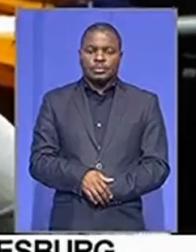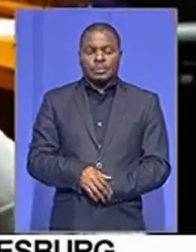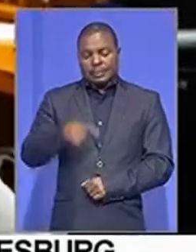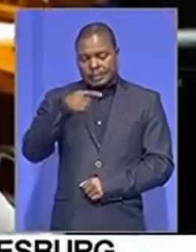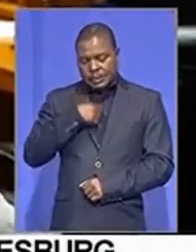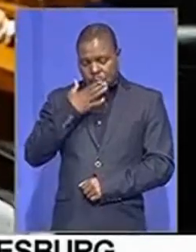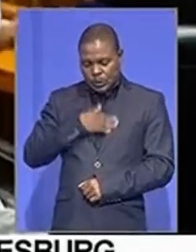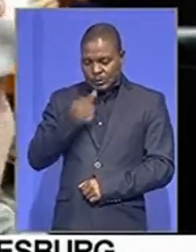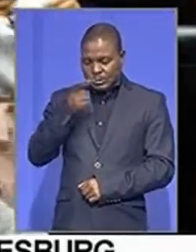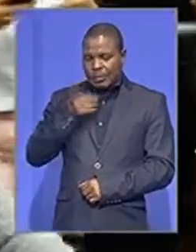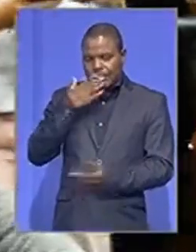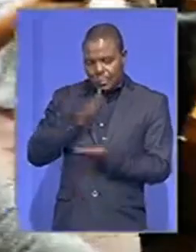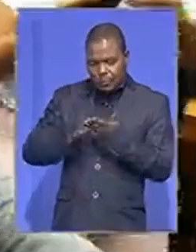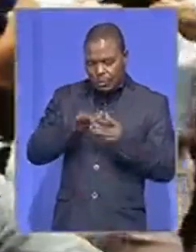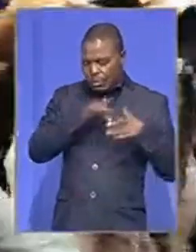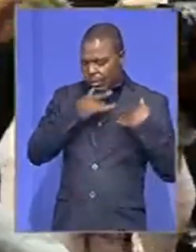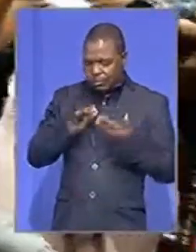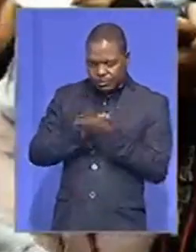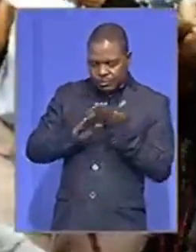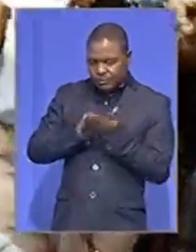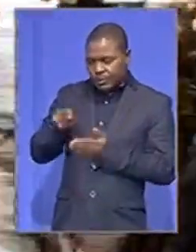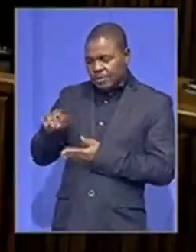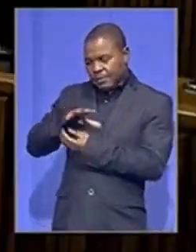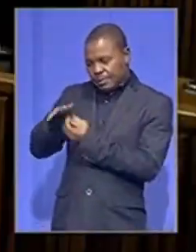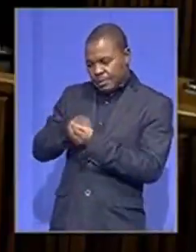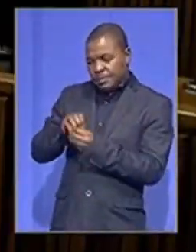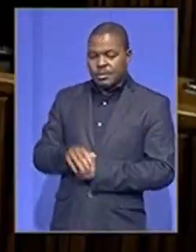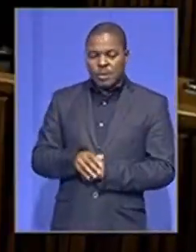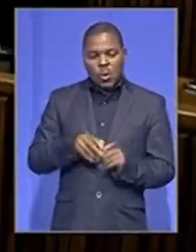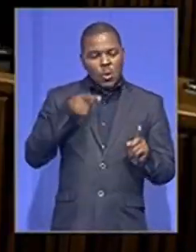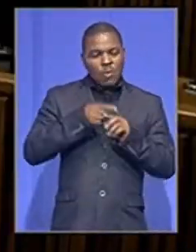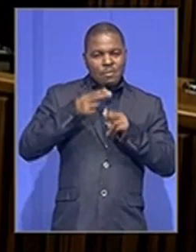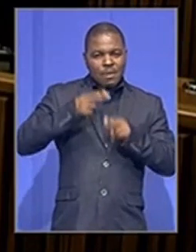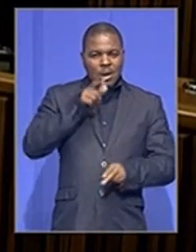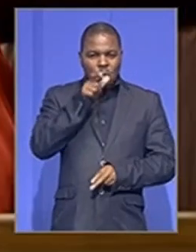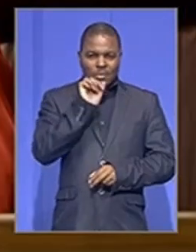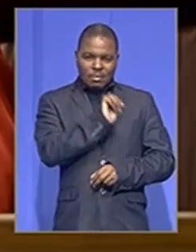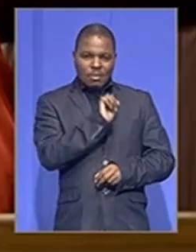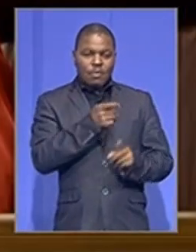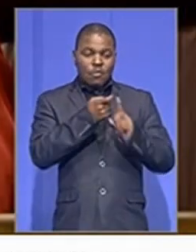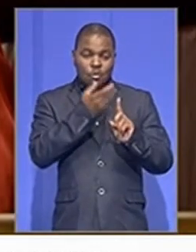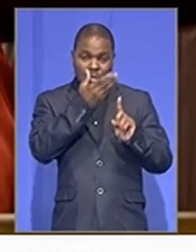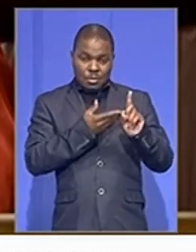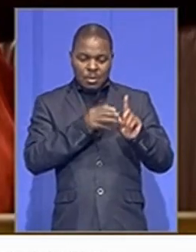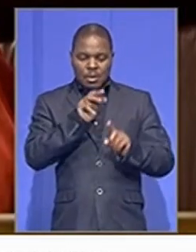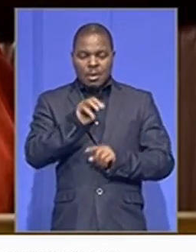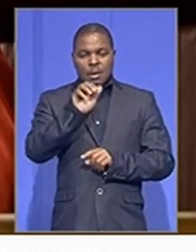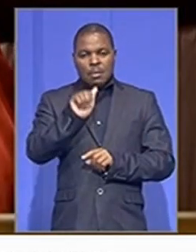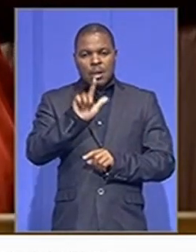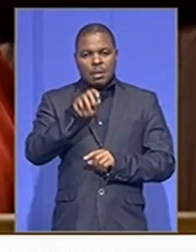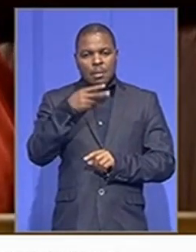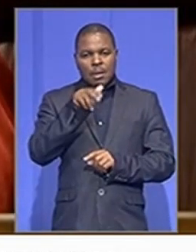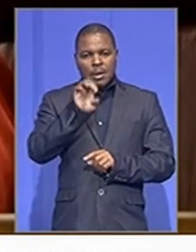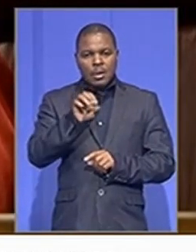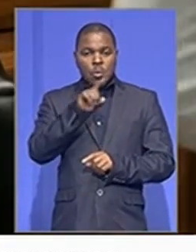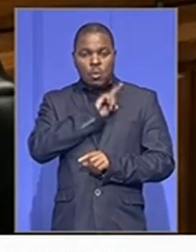Ke rata go gopela tshwarelo ka pelo ya ka moka go balapa ao ke mantšu a mafelelo ao a ntšhitšego ke mozikaise Malephane ka morago